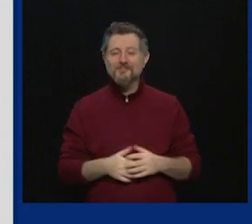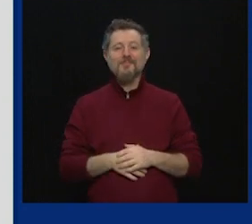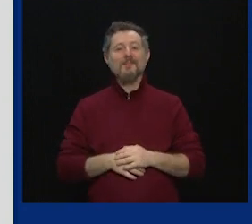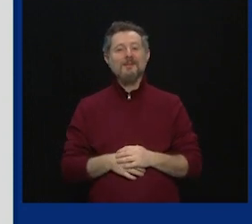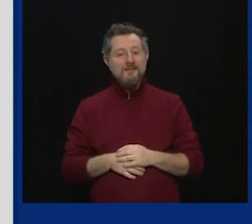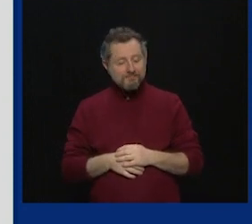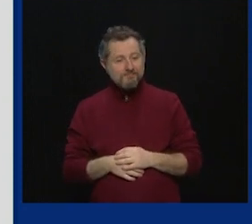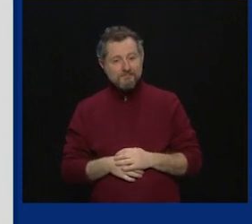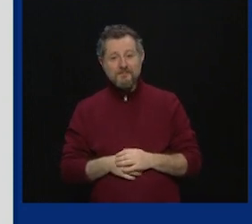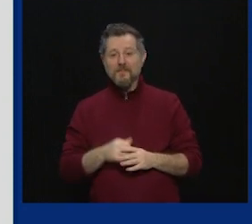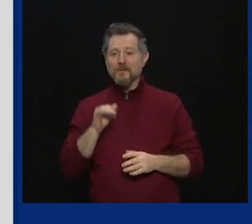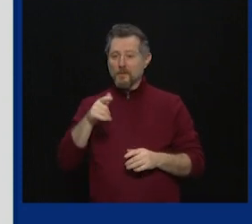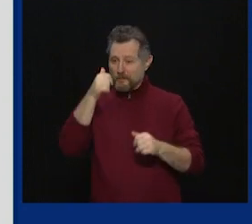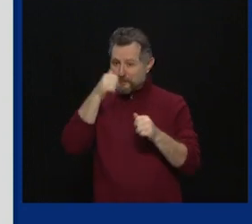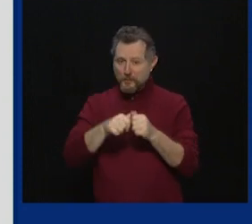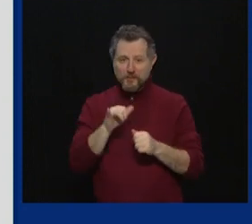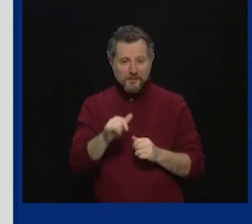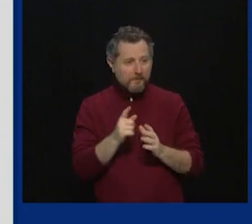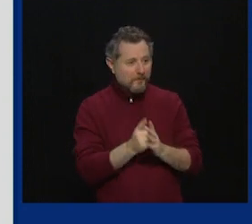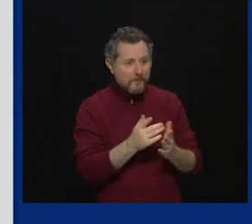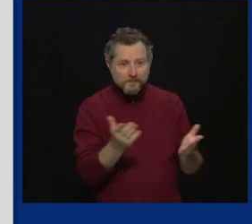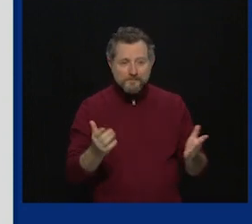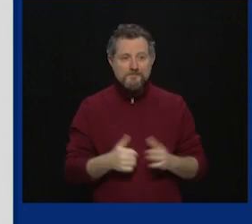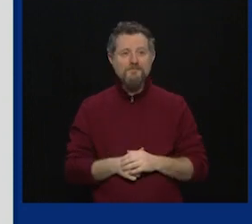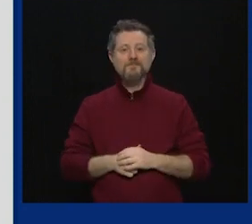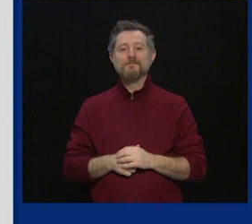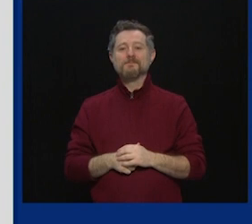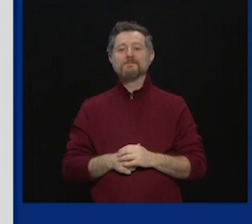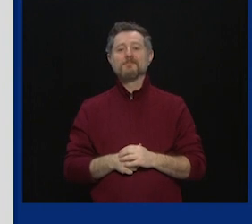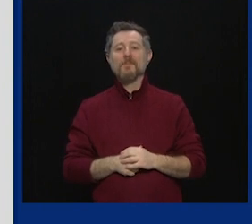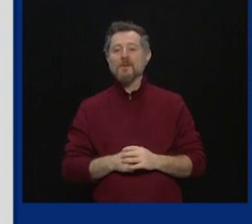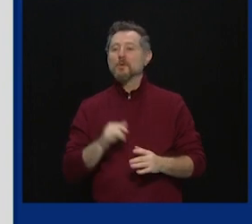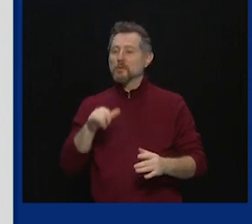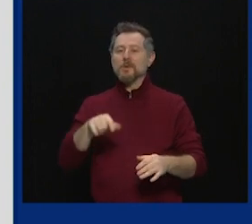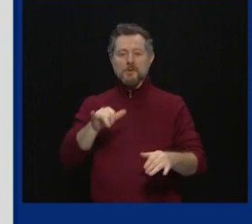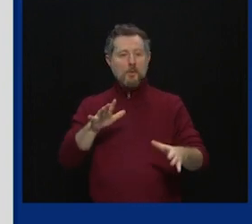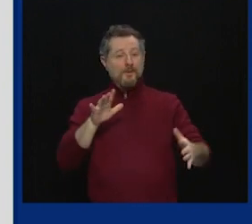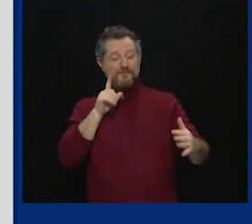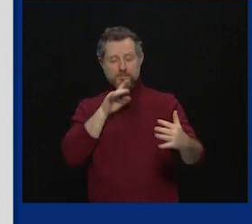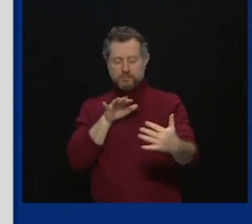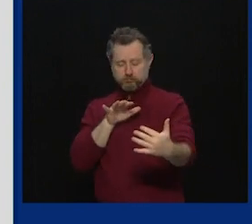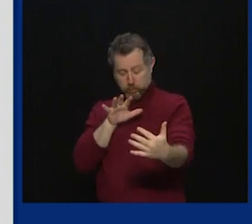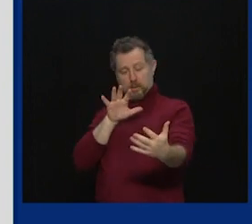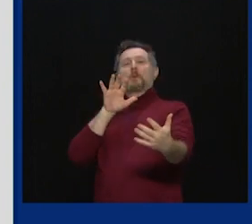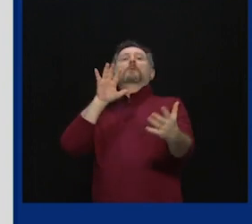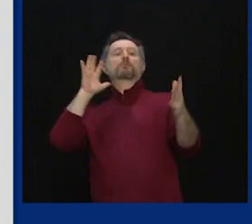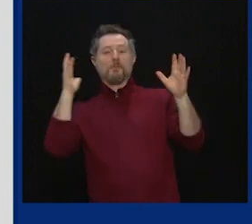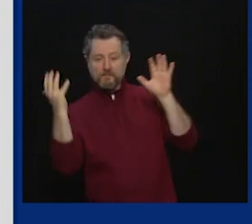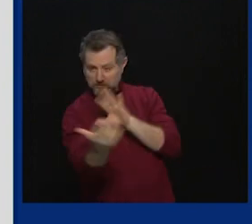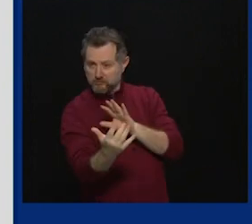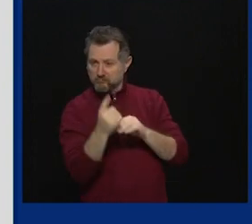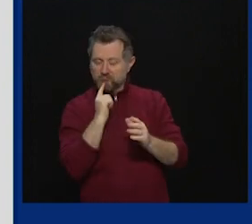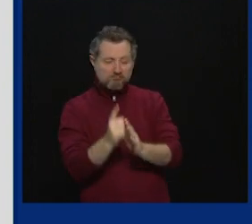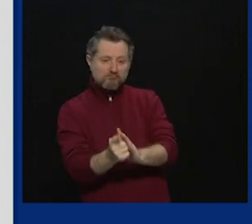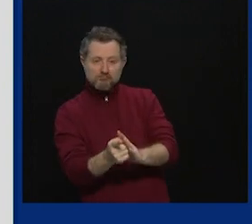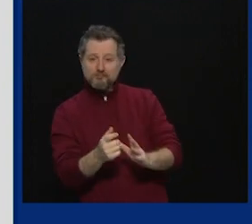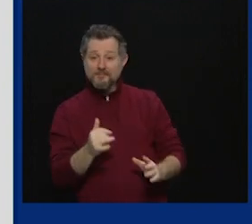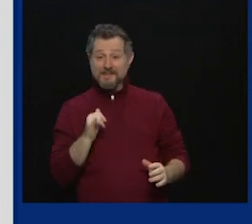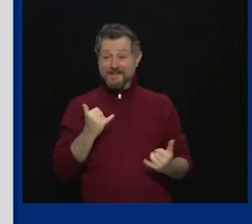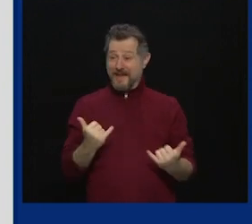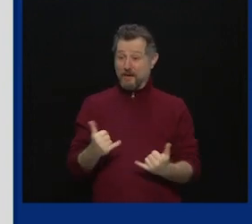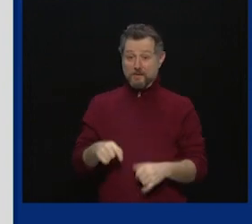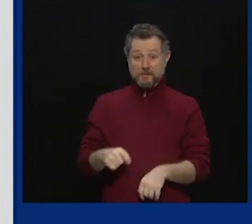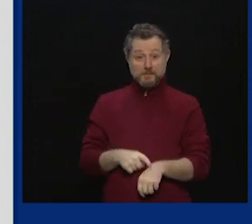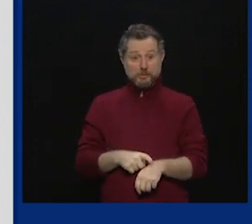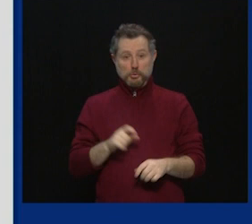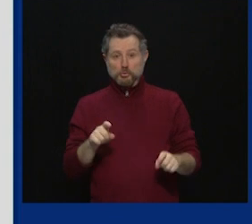Remember that moment. It was the turning point. And today I should be able to say that it's over